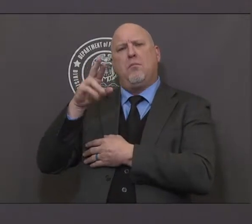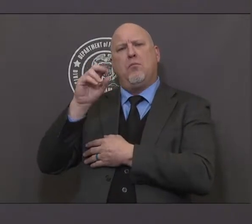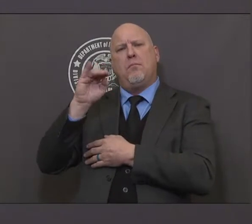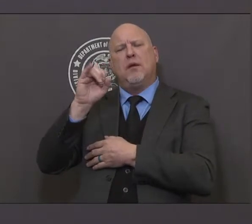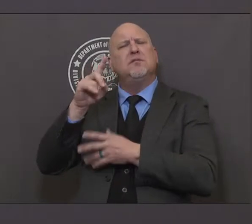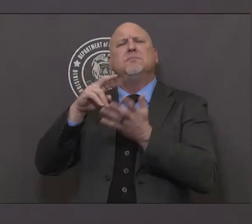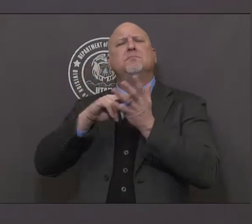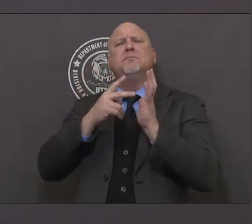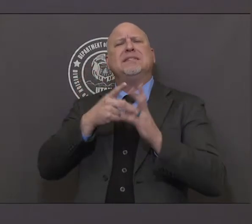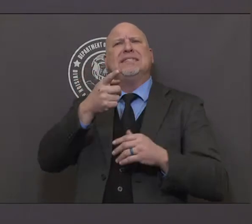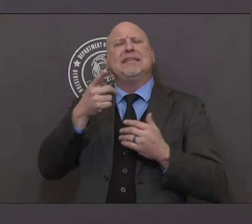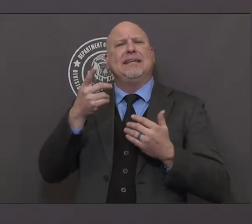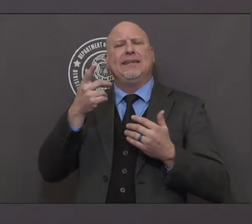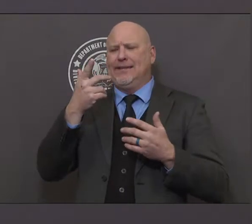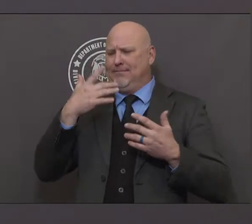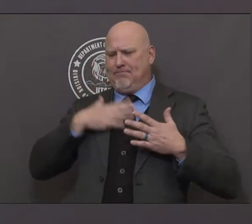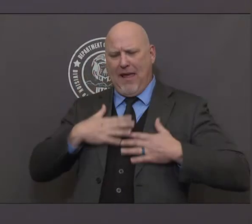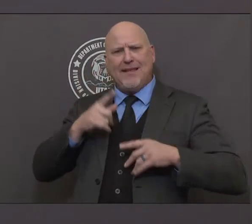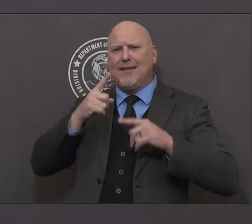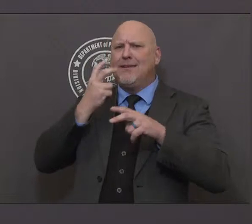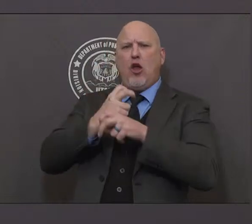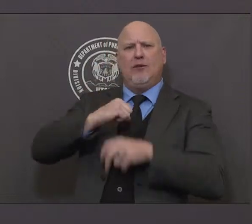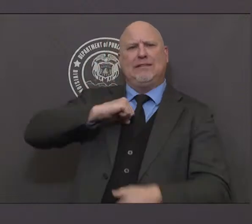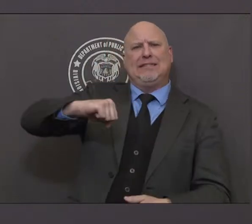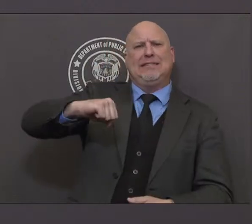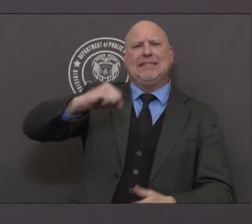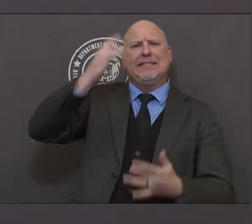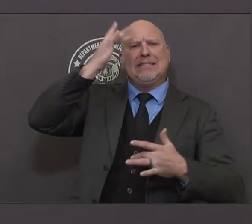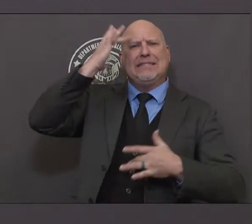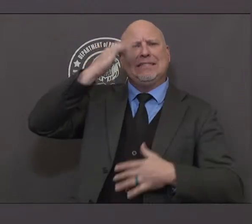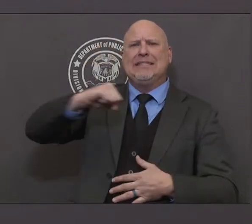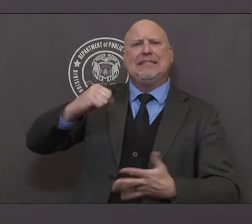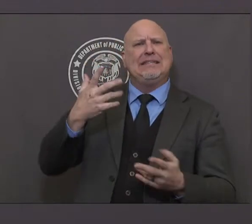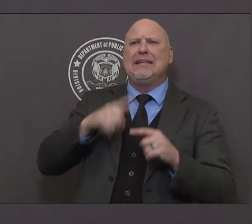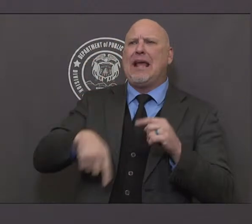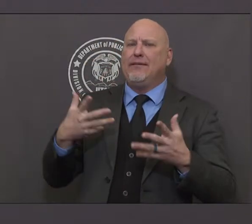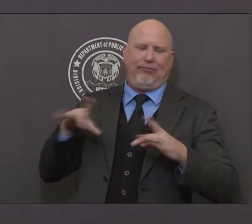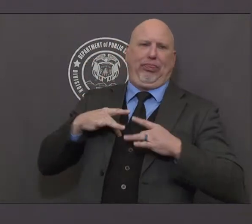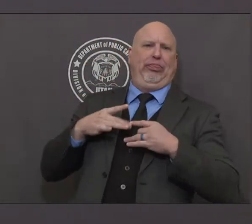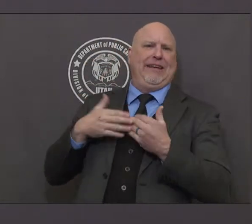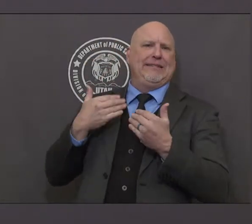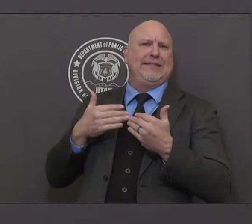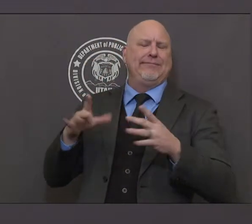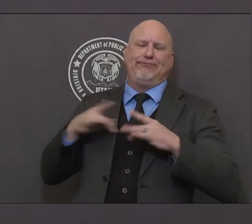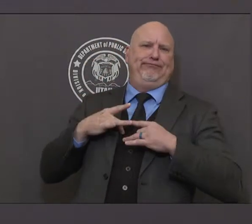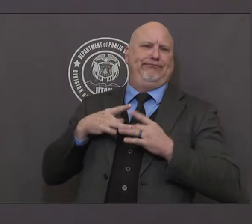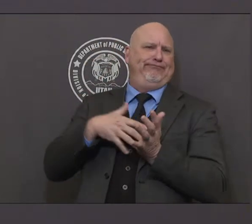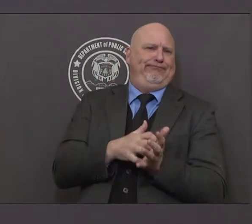corticosteroids, somebody with an MD will describe that to you,